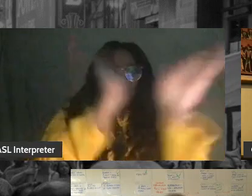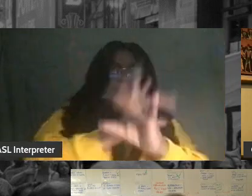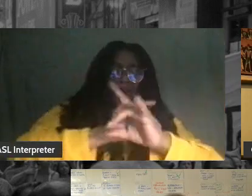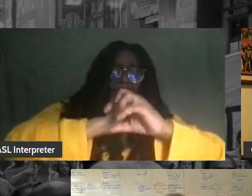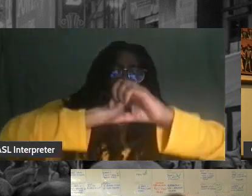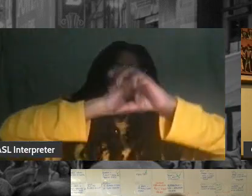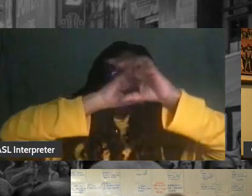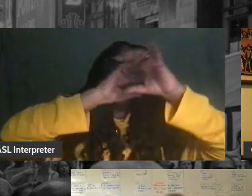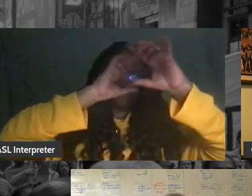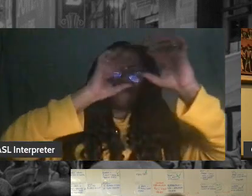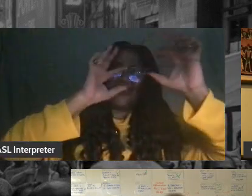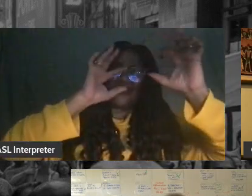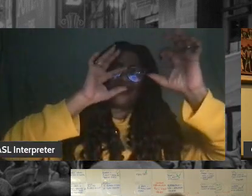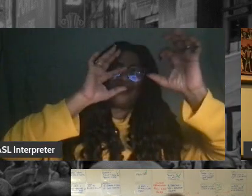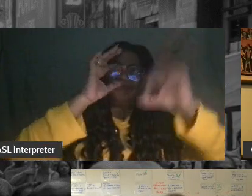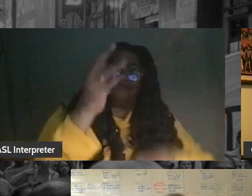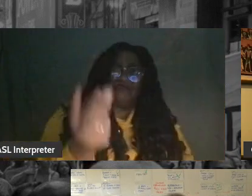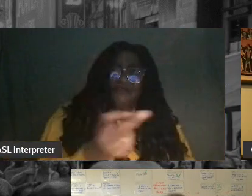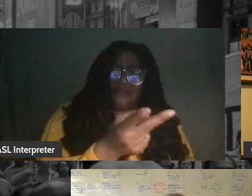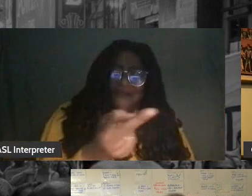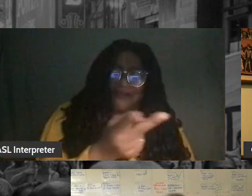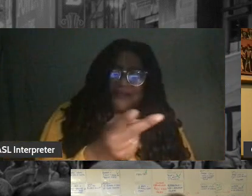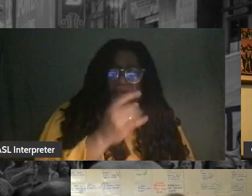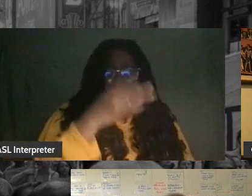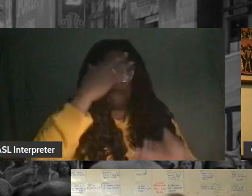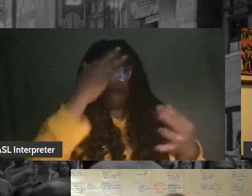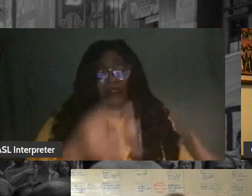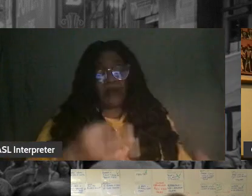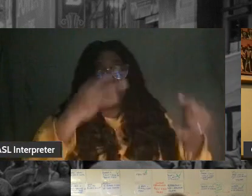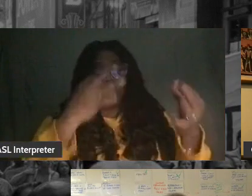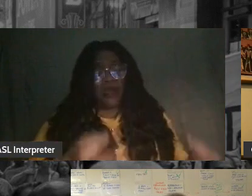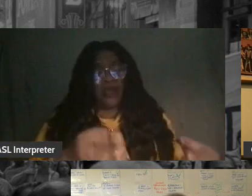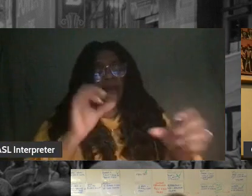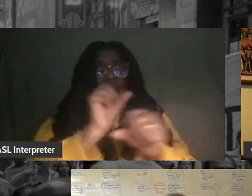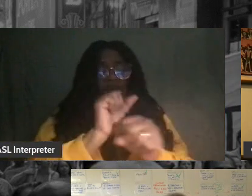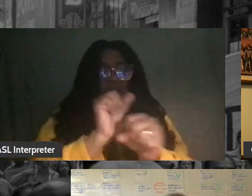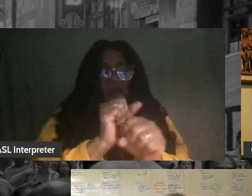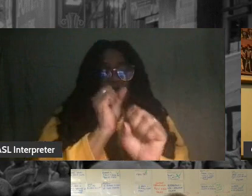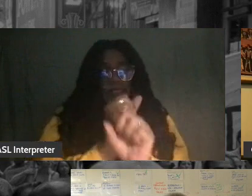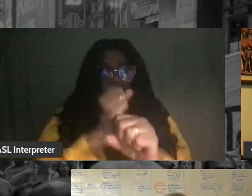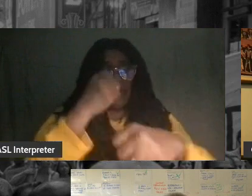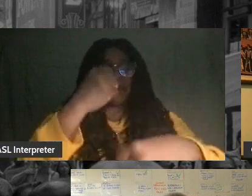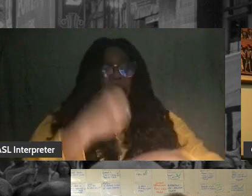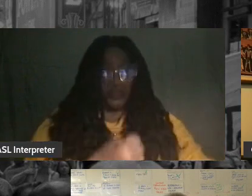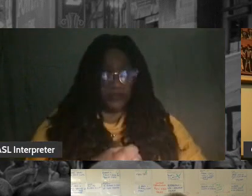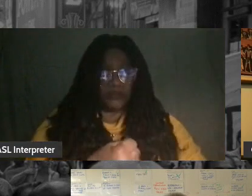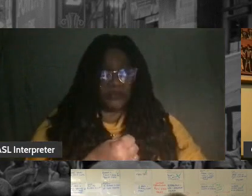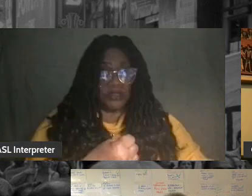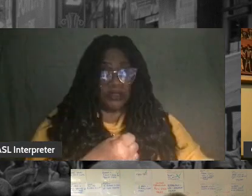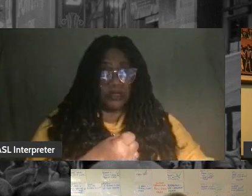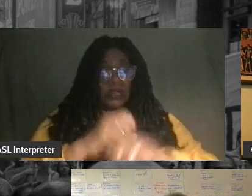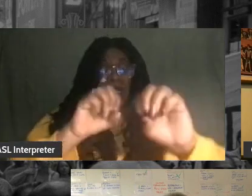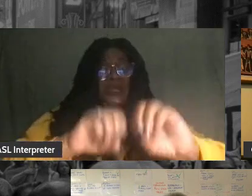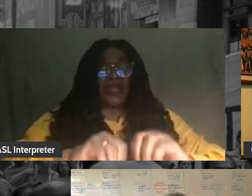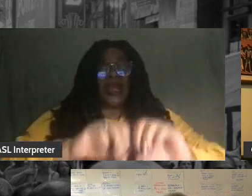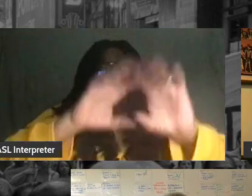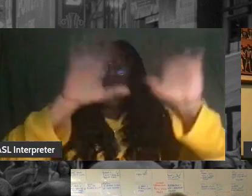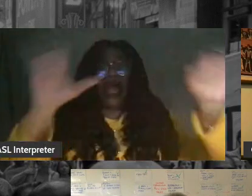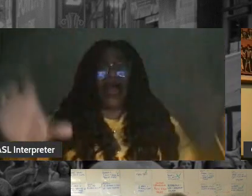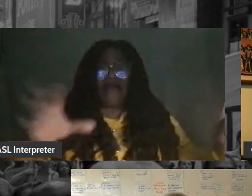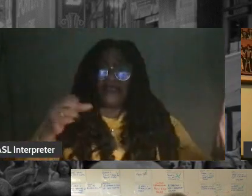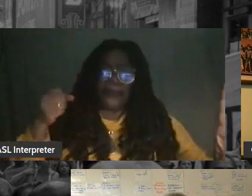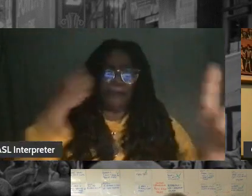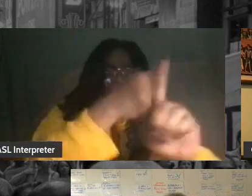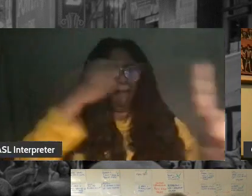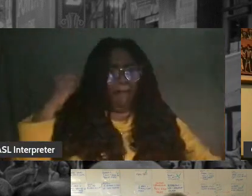do. When you're making a decision to work with a producer, that obviously can have a profound